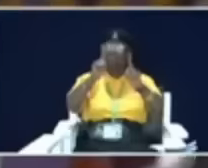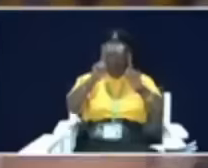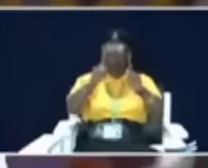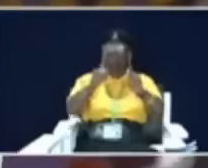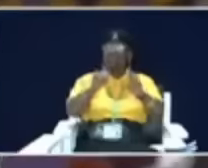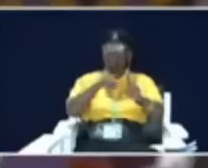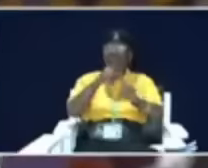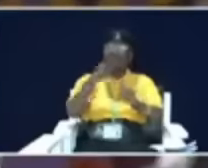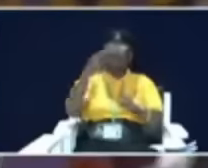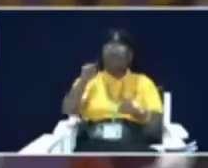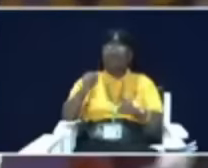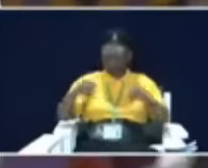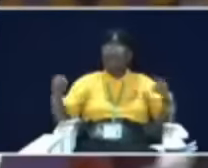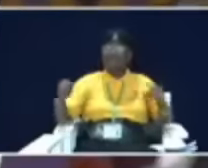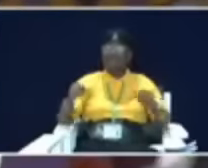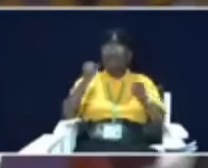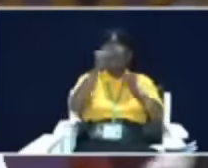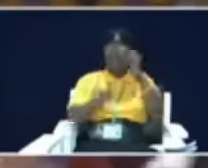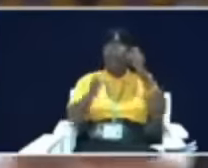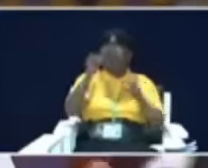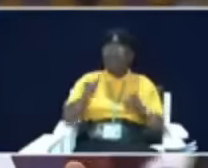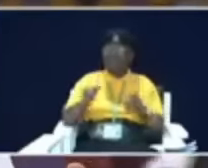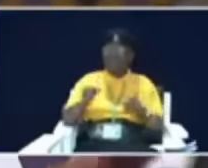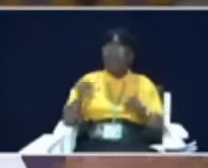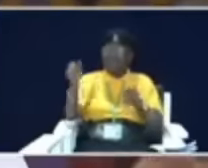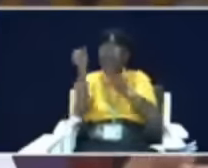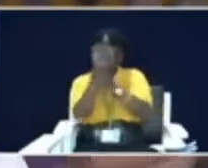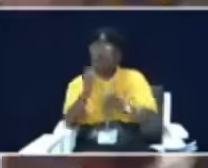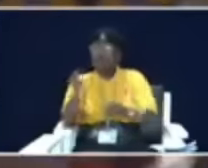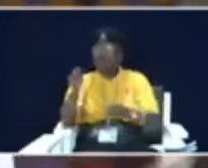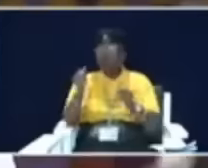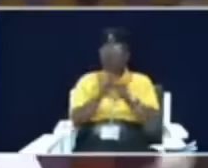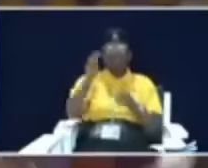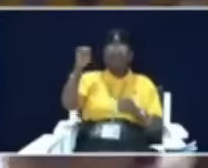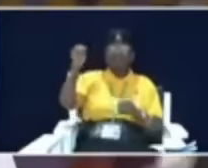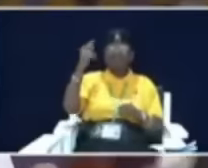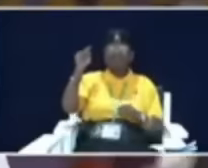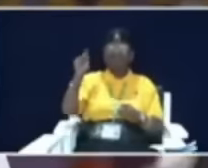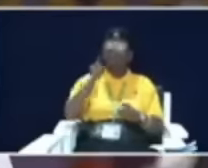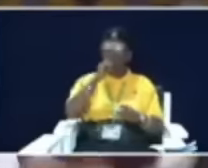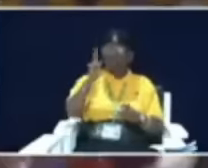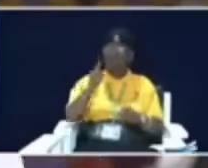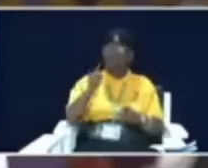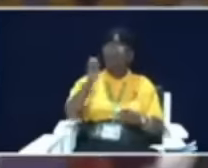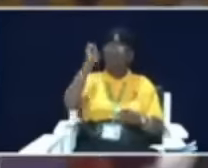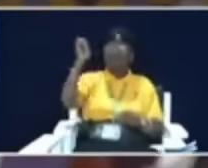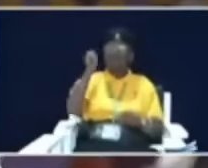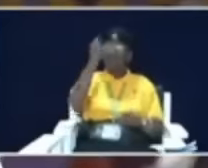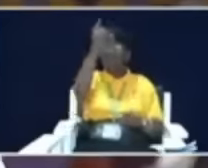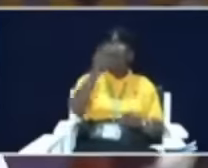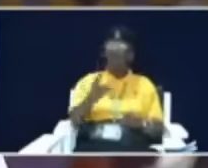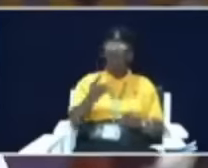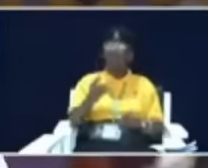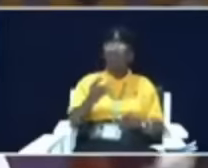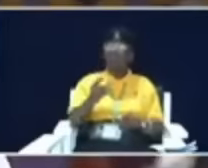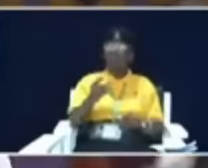And when the enemy finally caught up with him, the fact that he alone, single-handedly, had killed